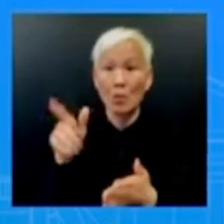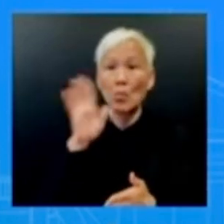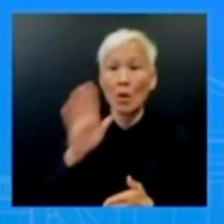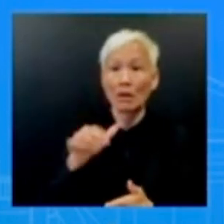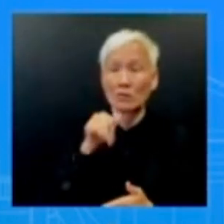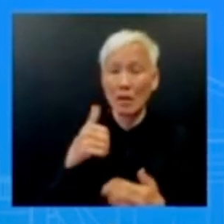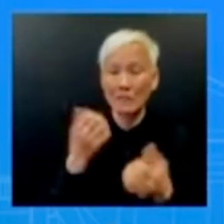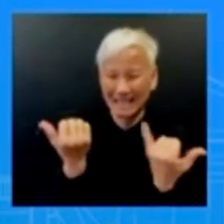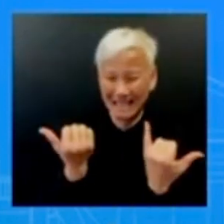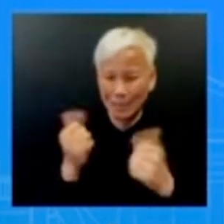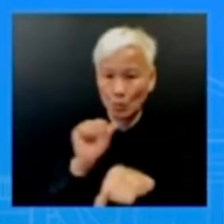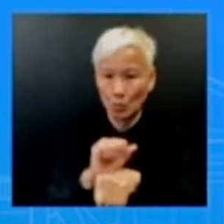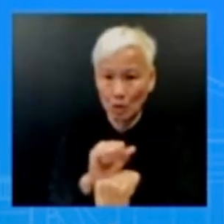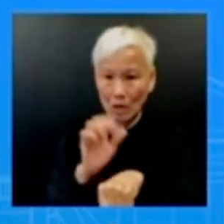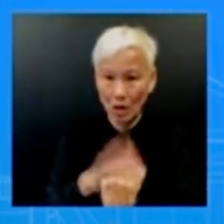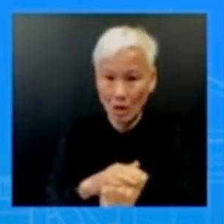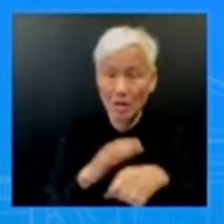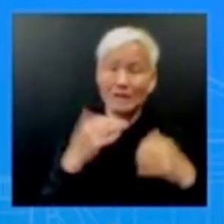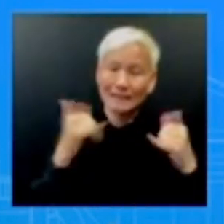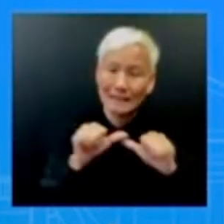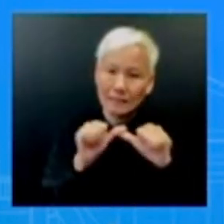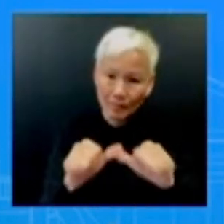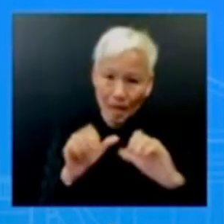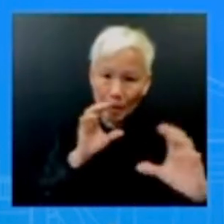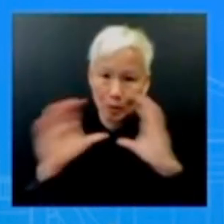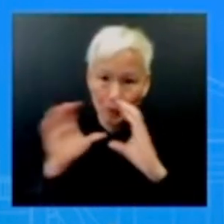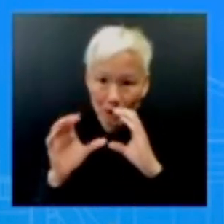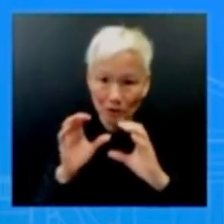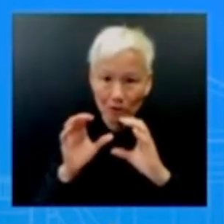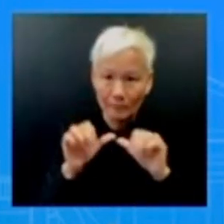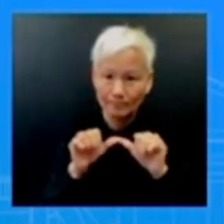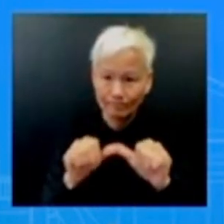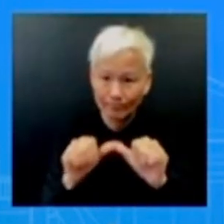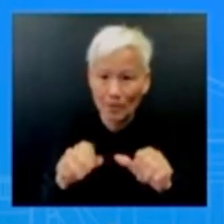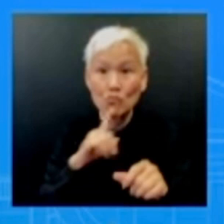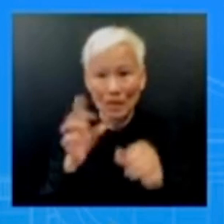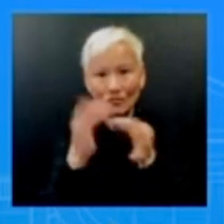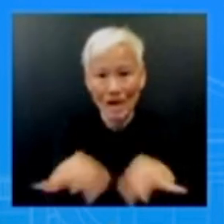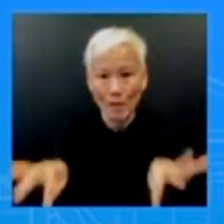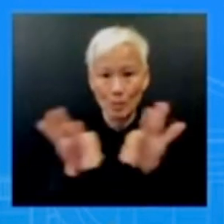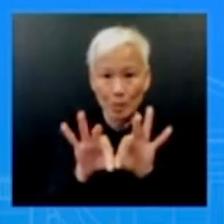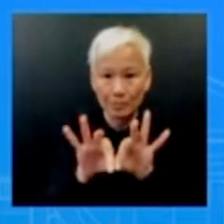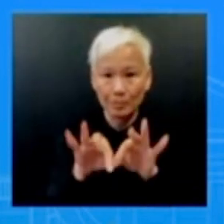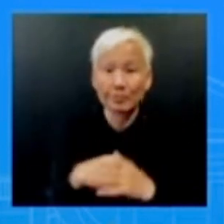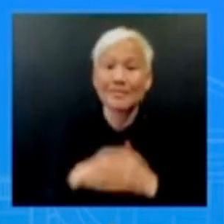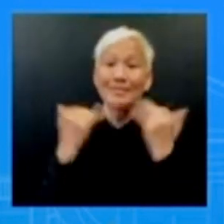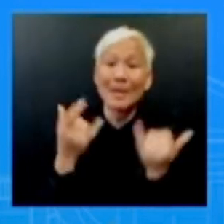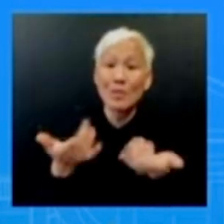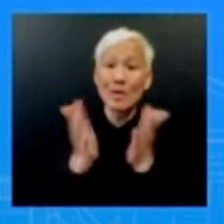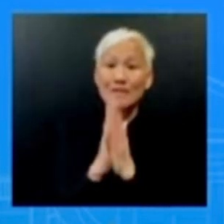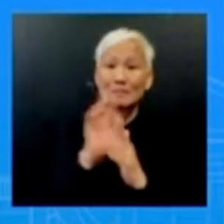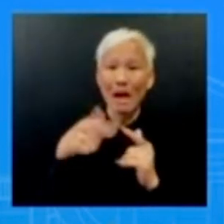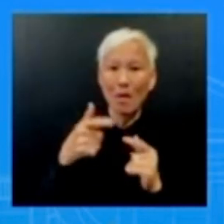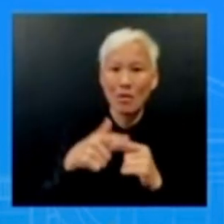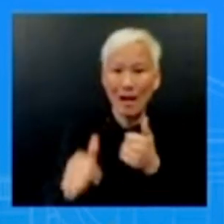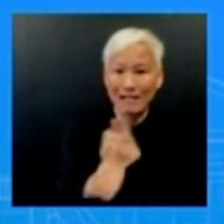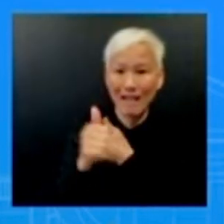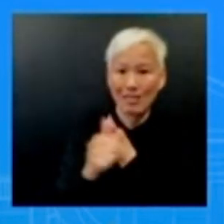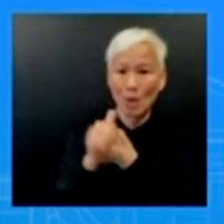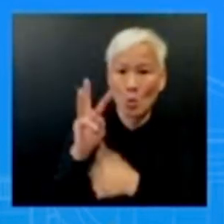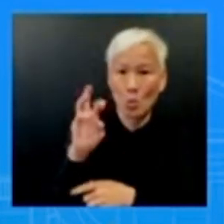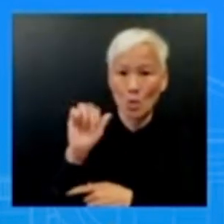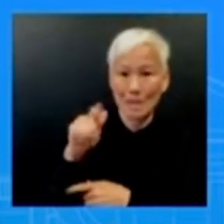open, are still valuable. Now, you asked about lethal weapons and provision of lethal